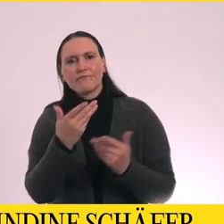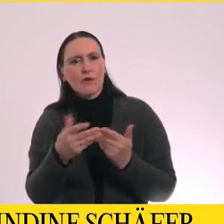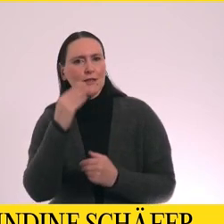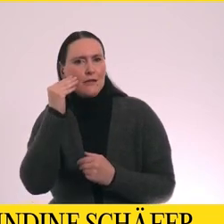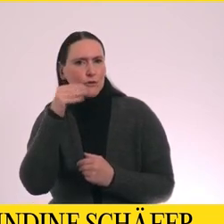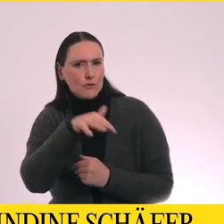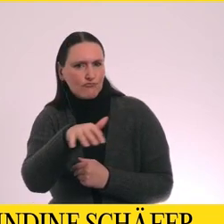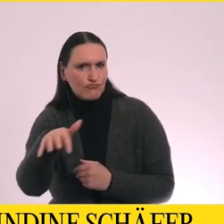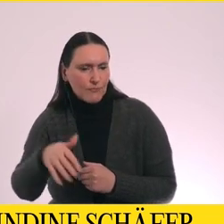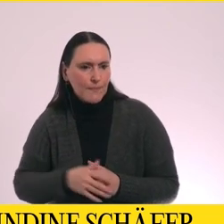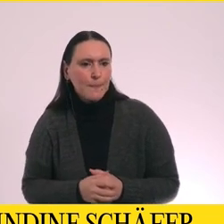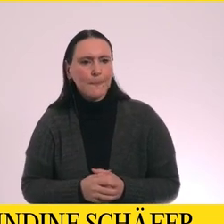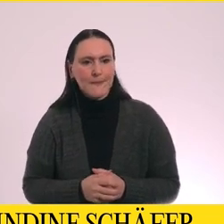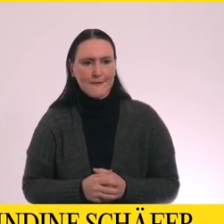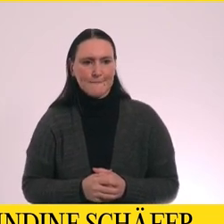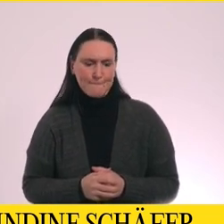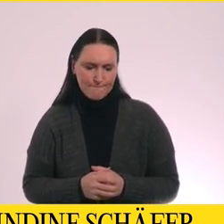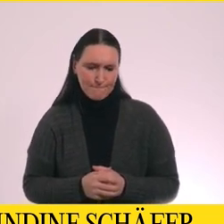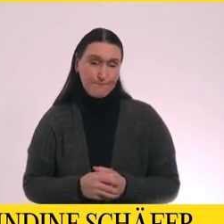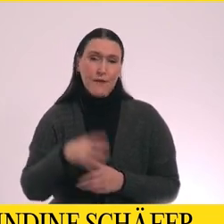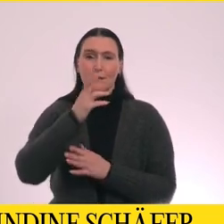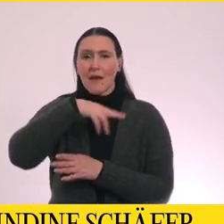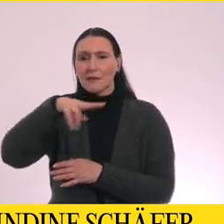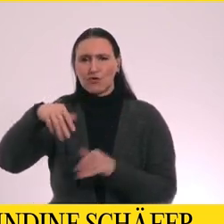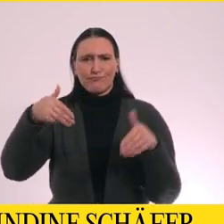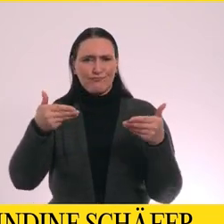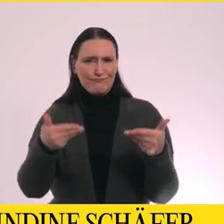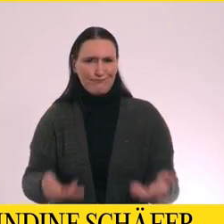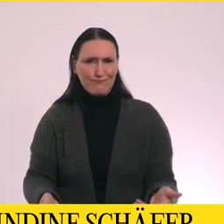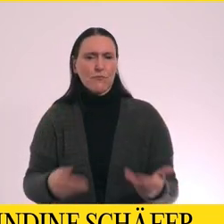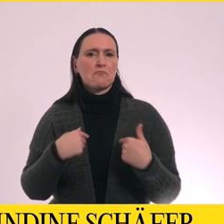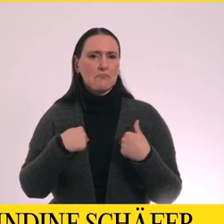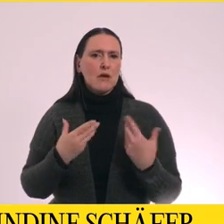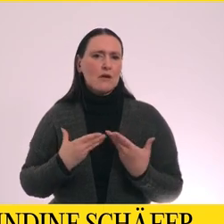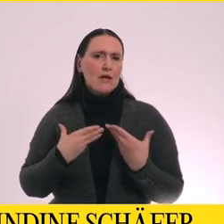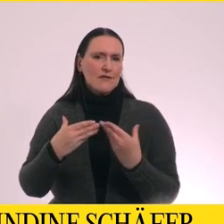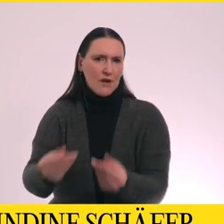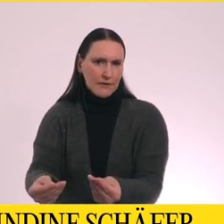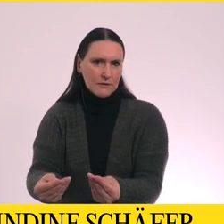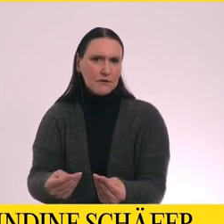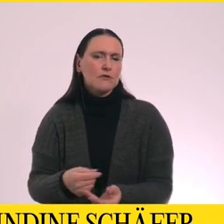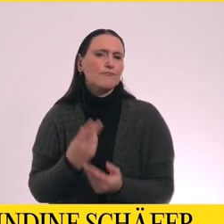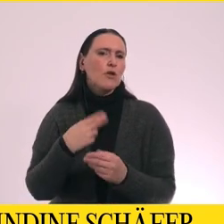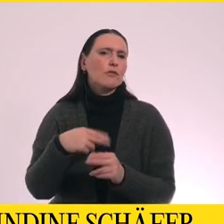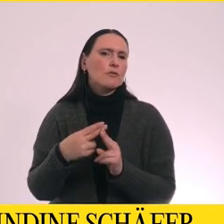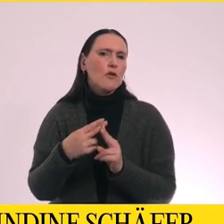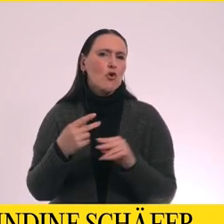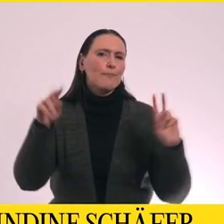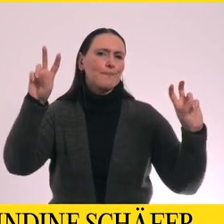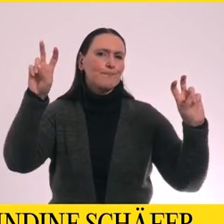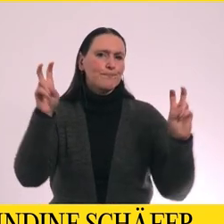I was invited to make an exhibition here called William. It's a privilege because